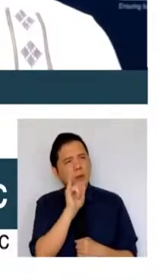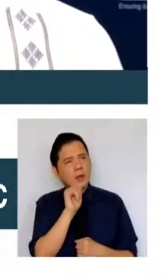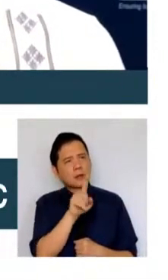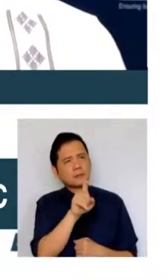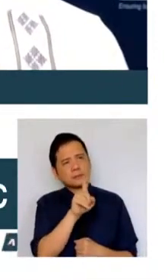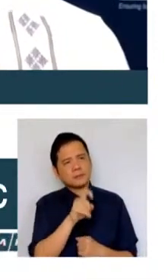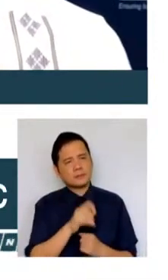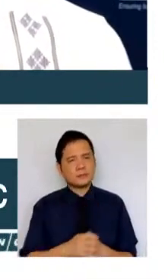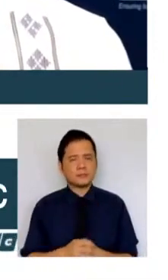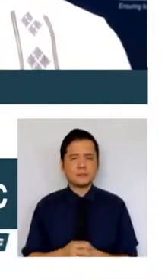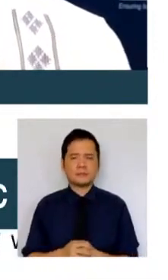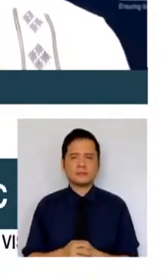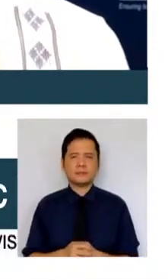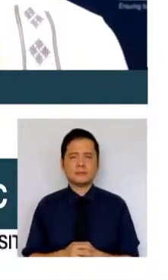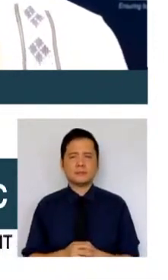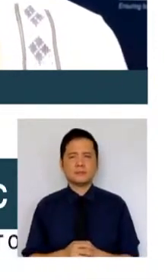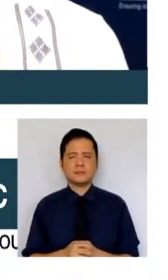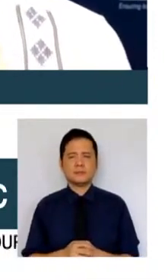Well,